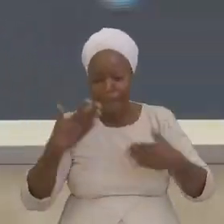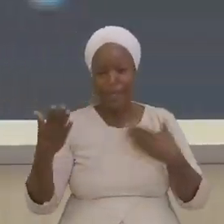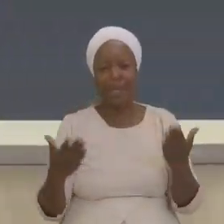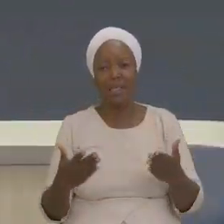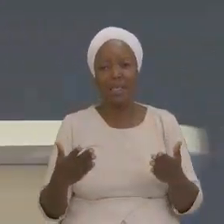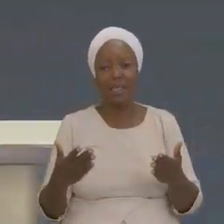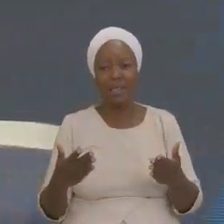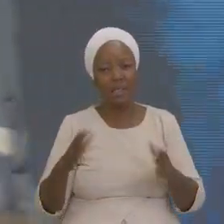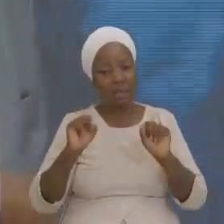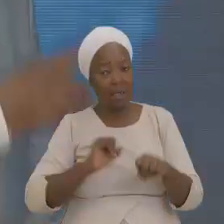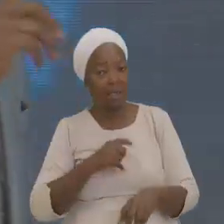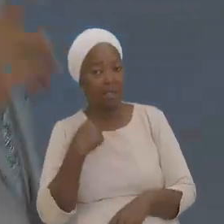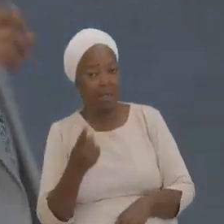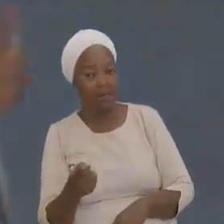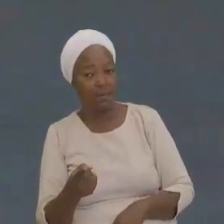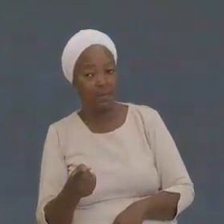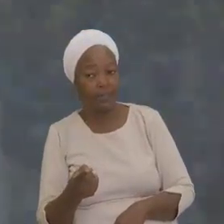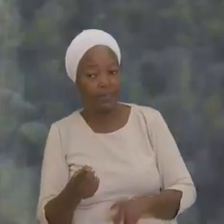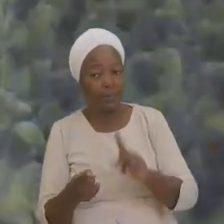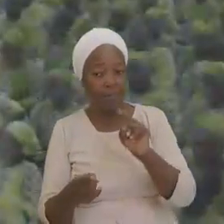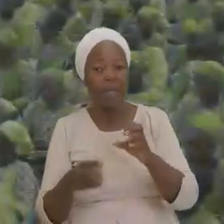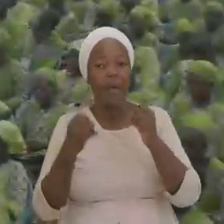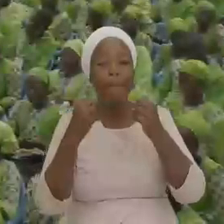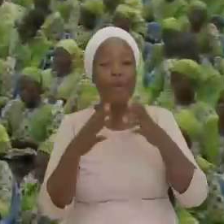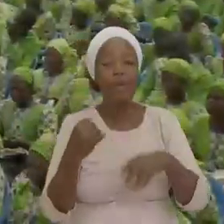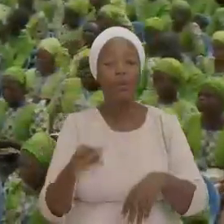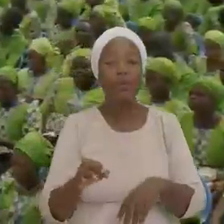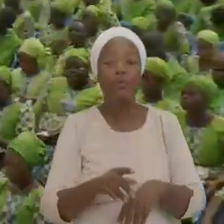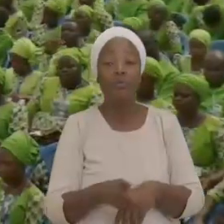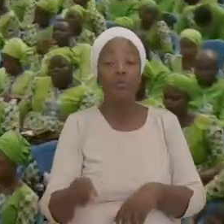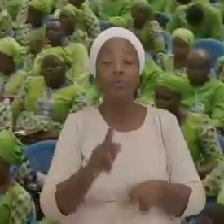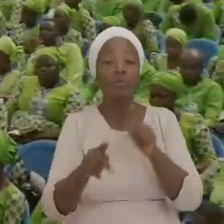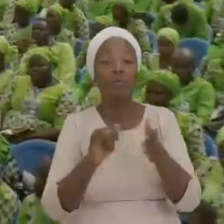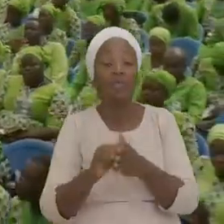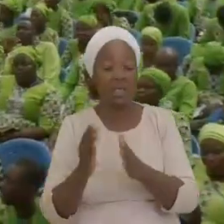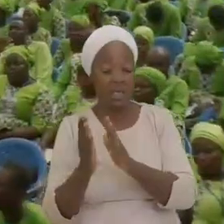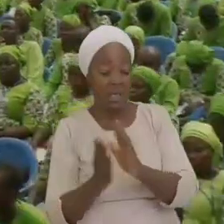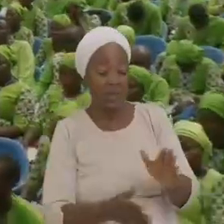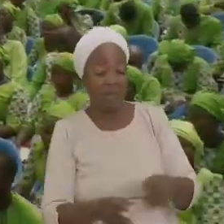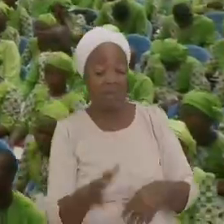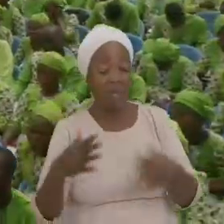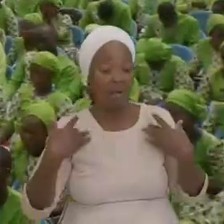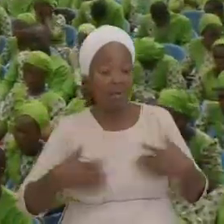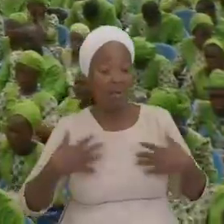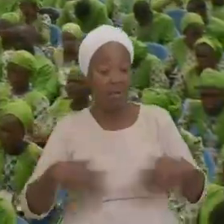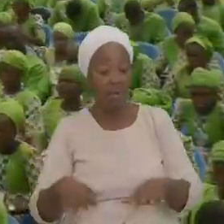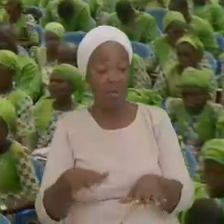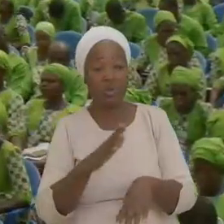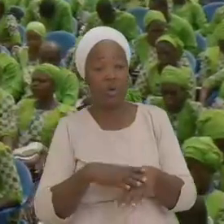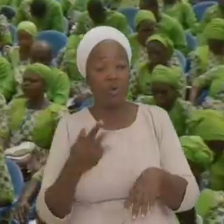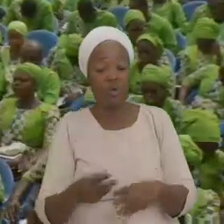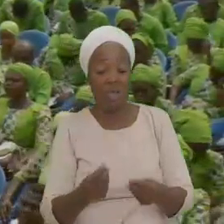Can I tell you? Many of those people that laid their clothes on the ground